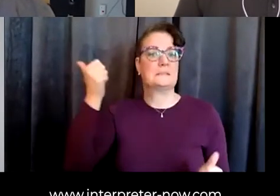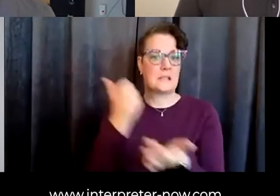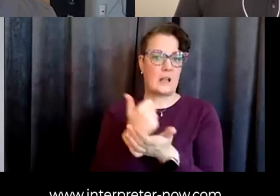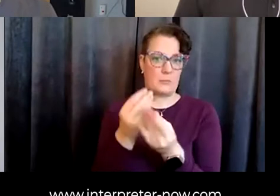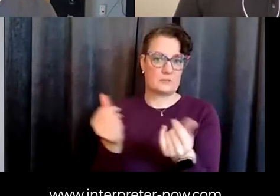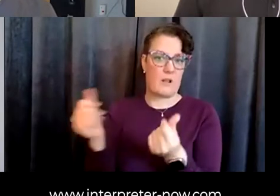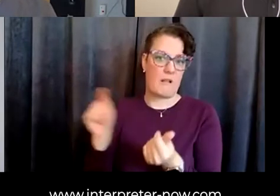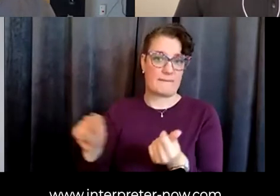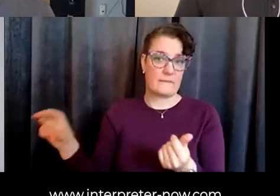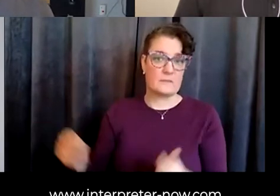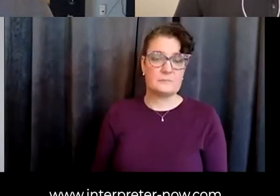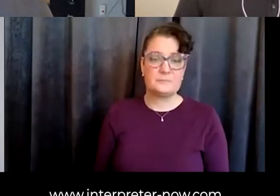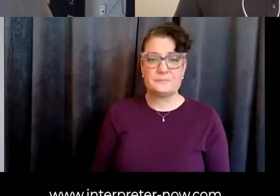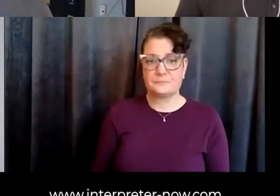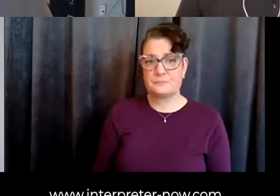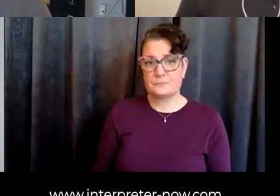challenges.